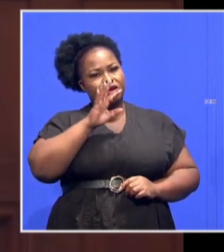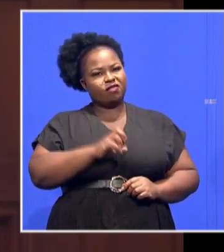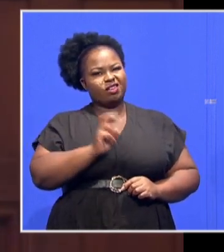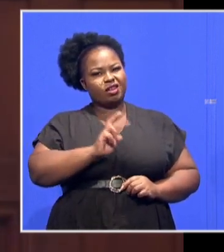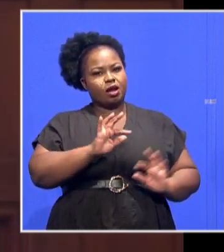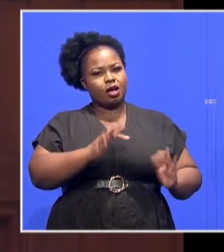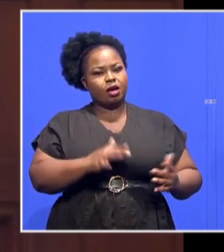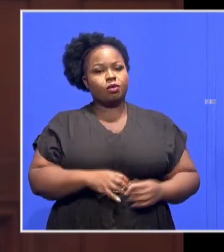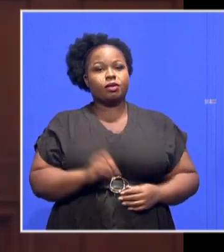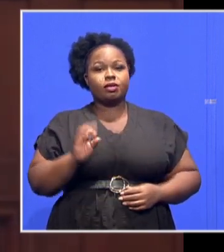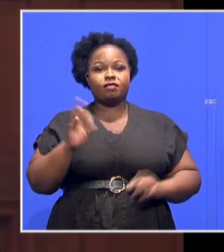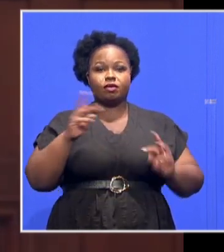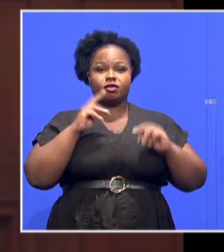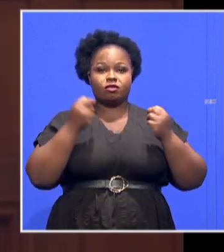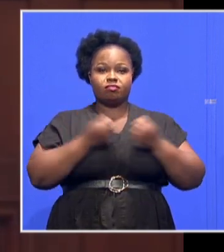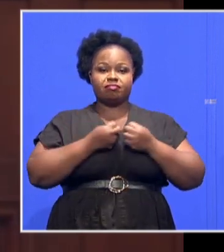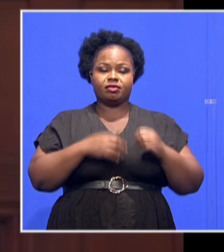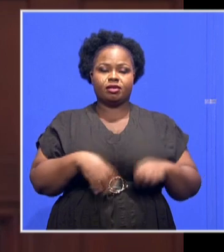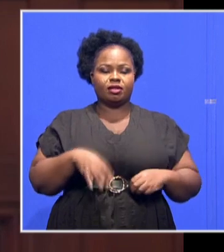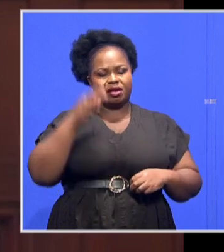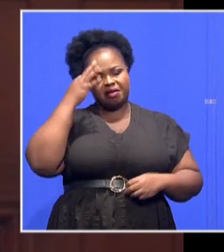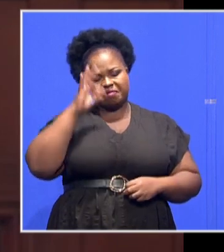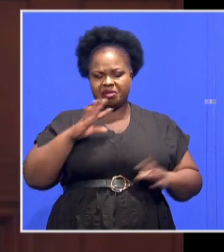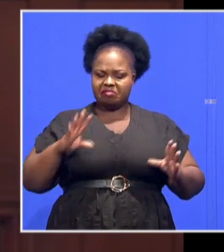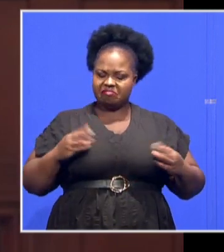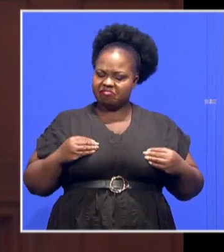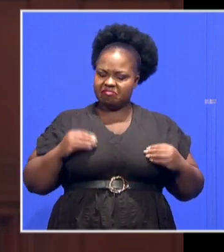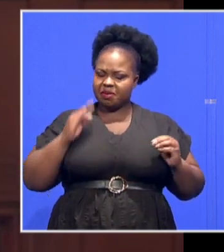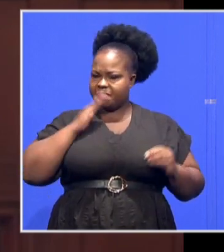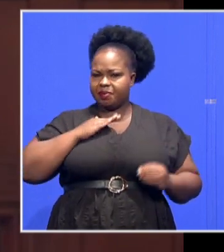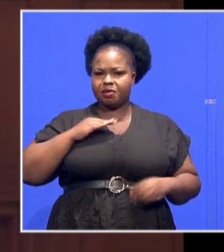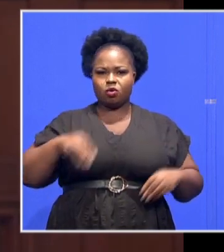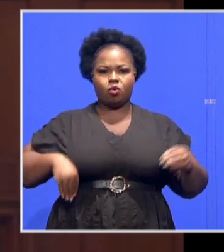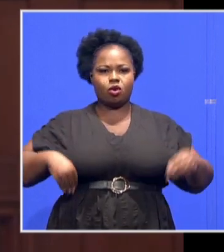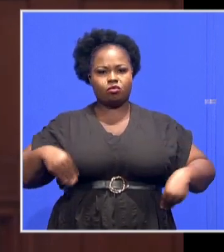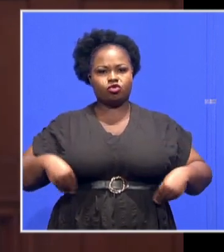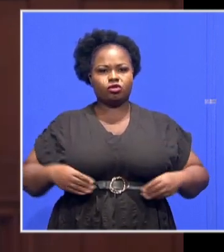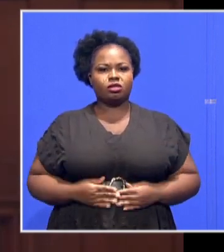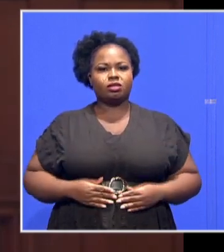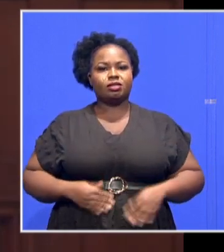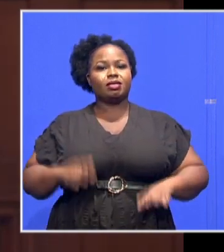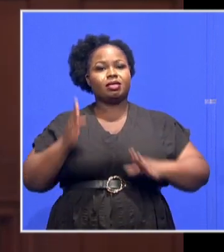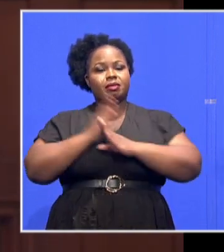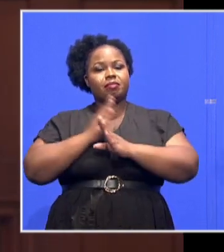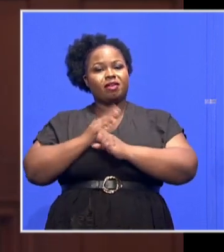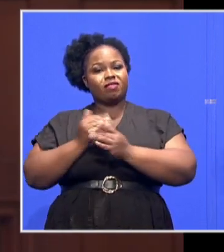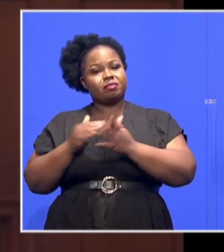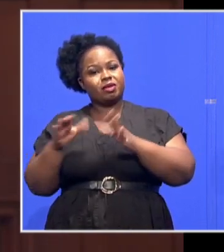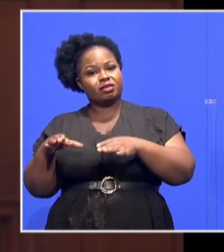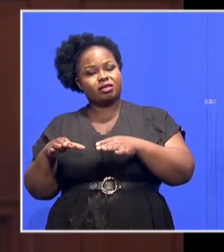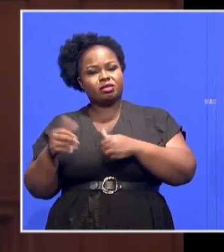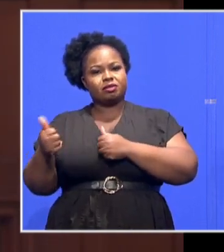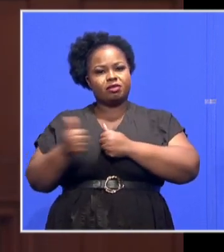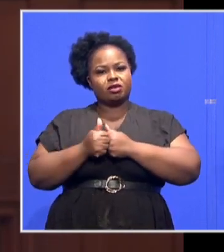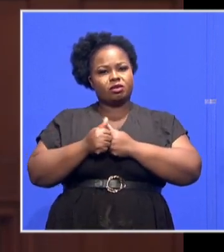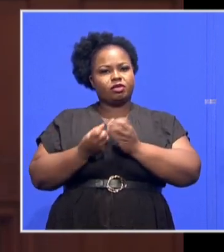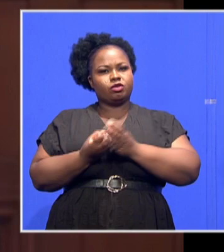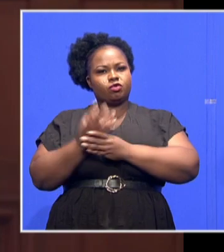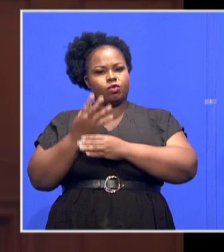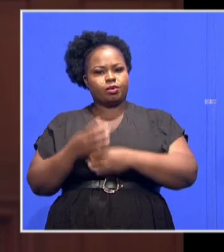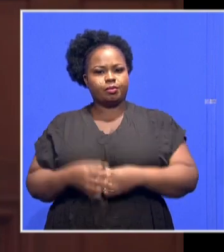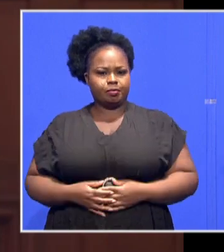national government did not tolerate corruption and embraced the private sector as a partner in the growth and jobs